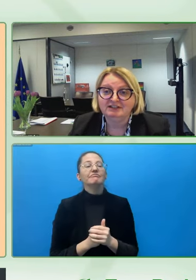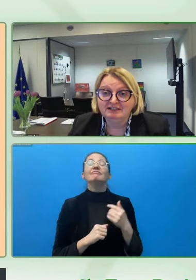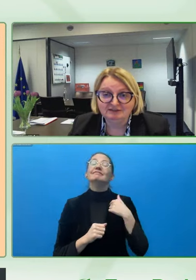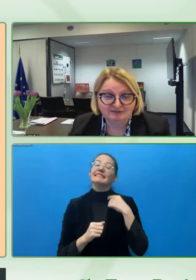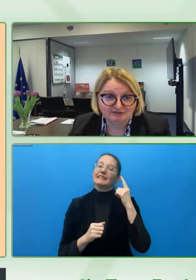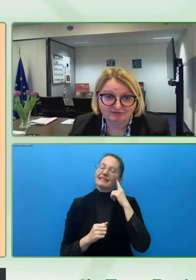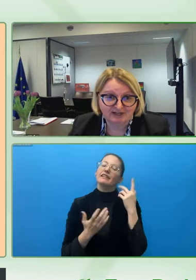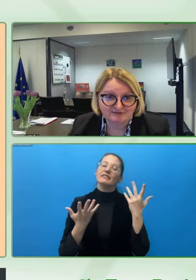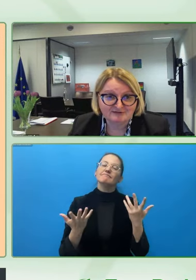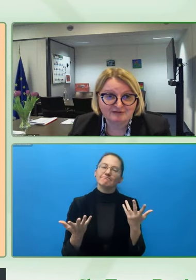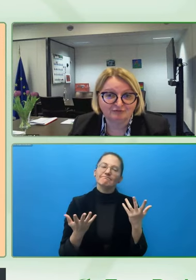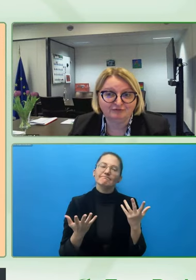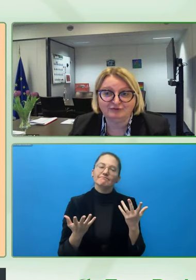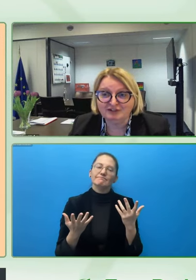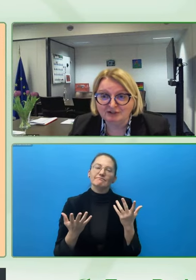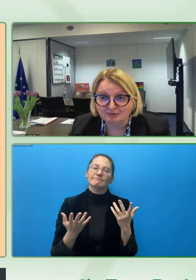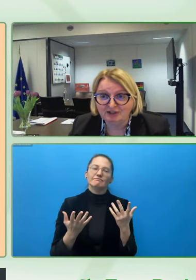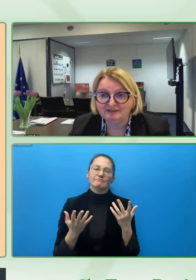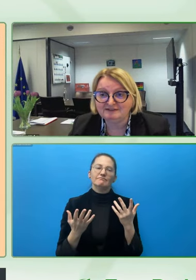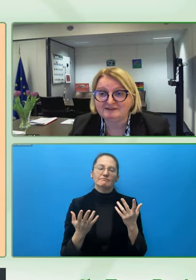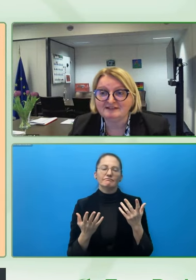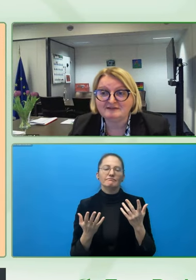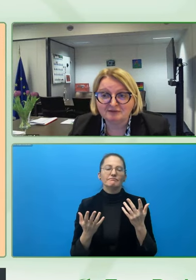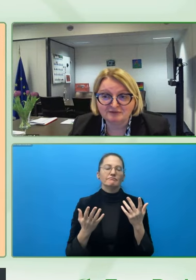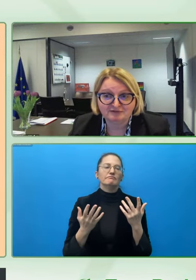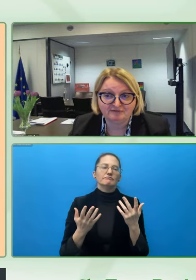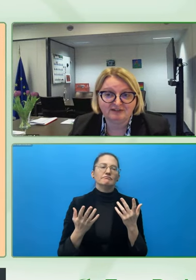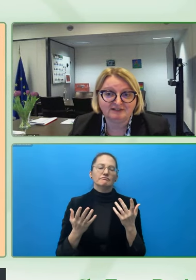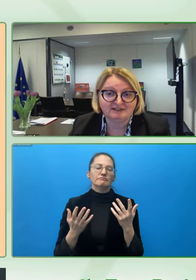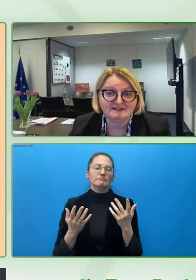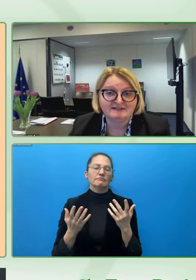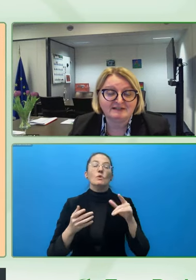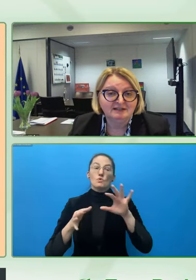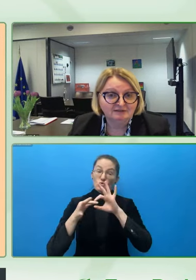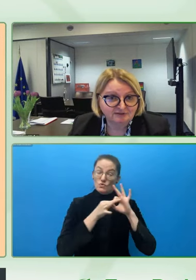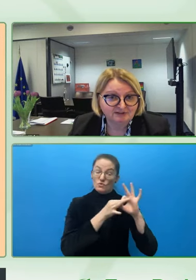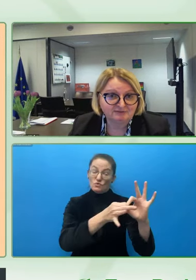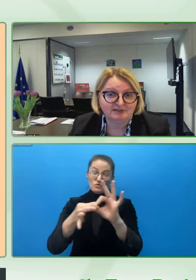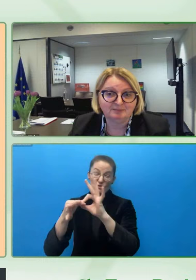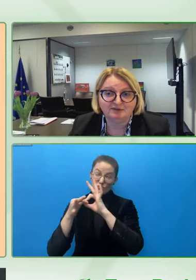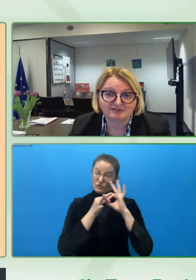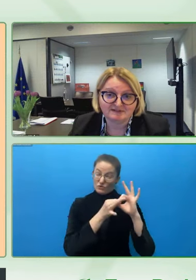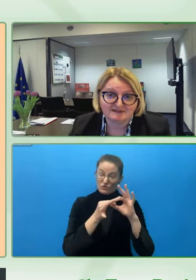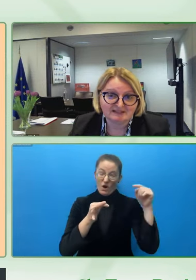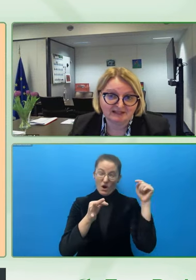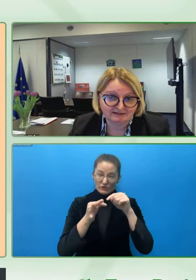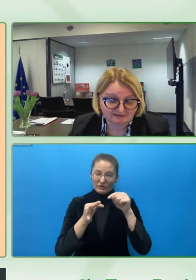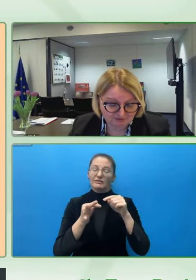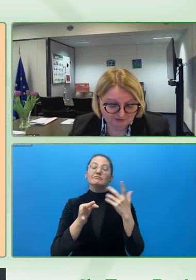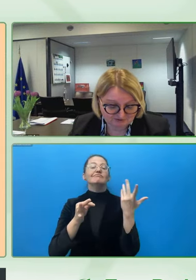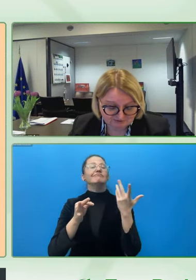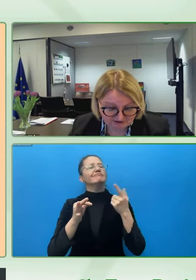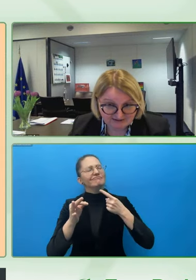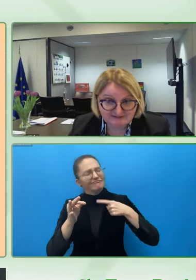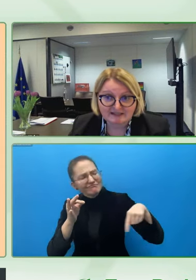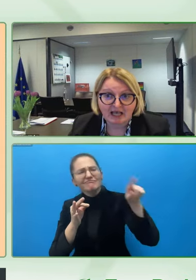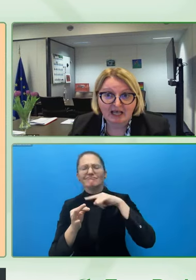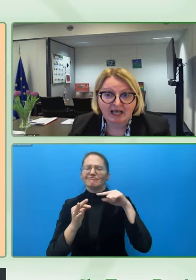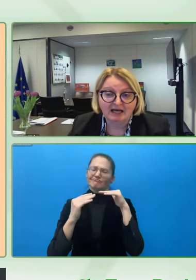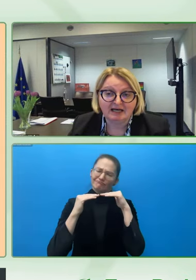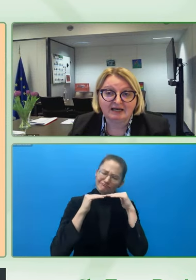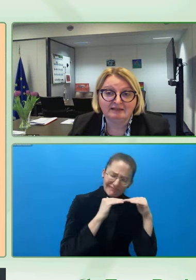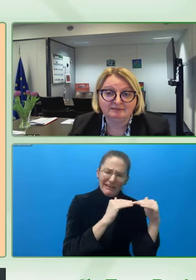anchored into the values of equality, social fairness, freedom, democracy, and human